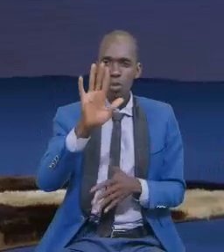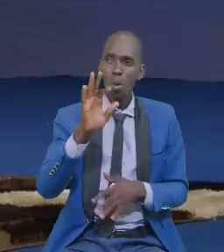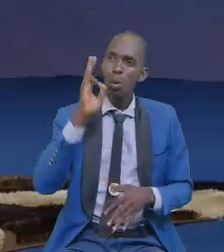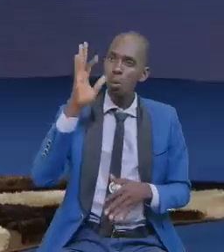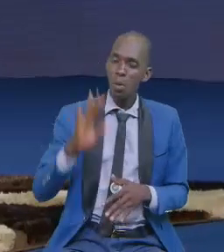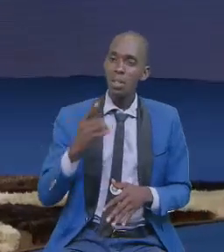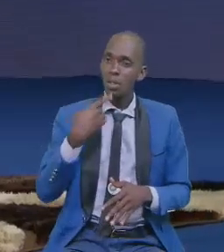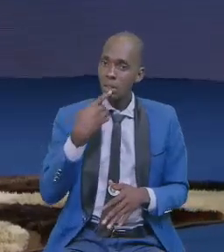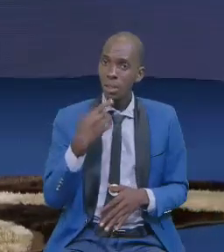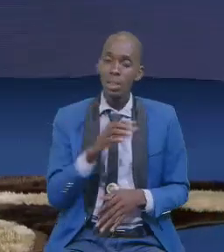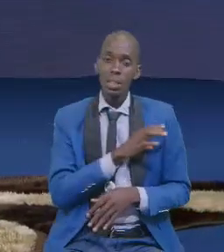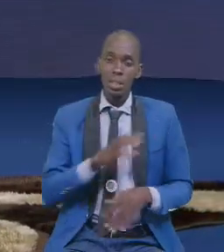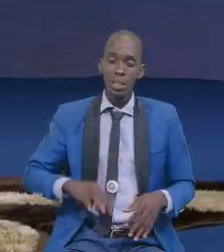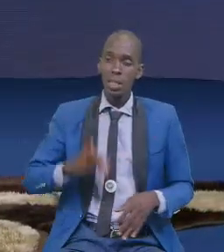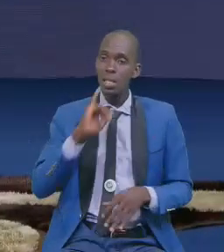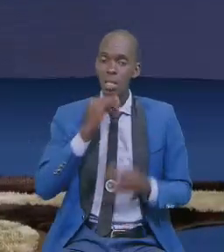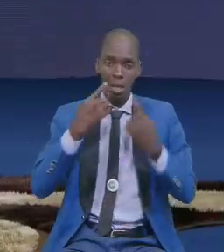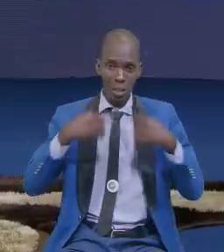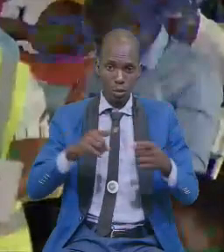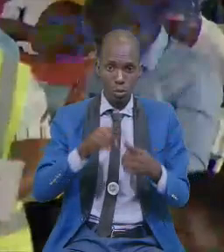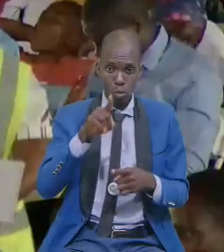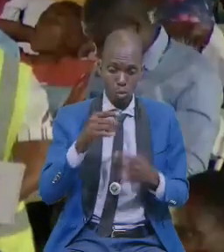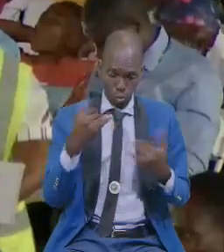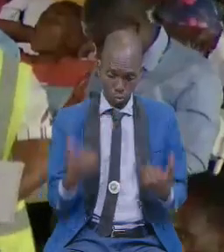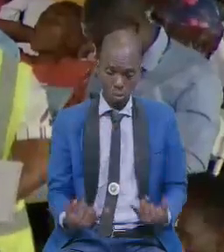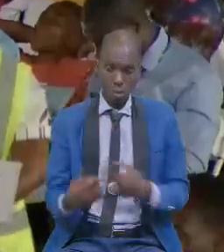saying, now is today, I will save you.